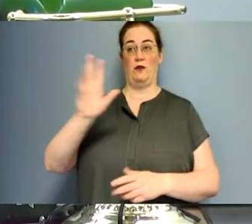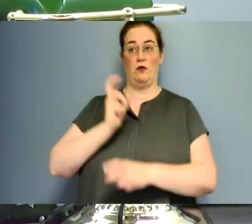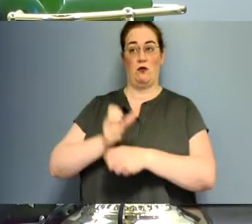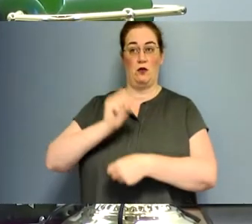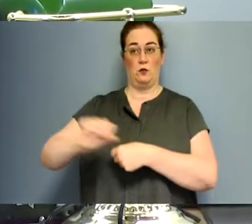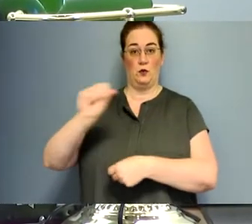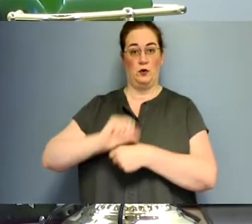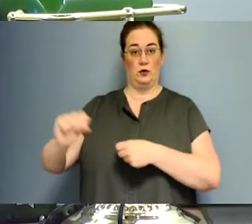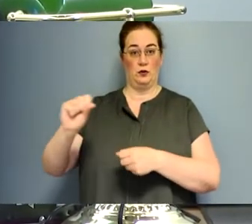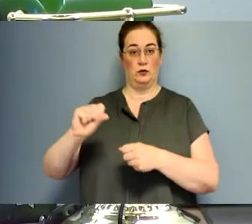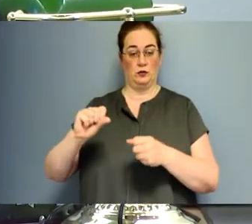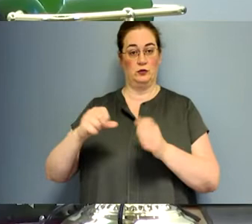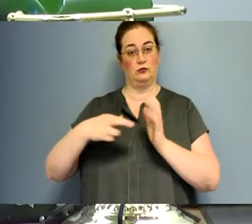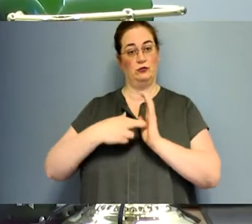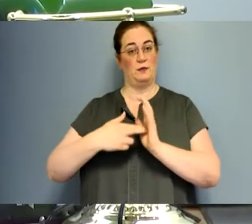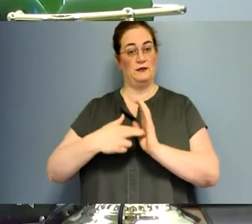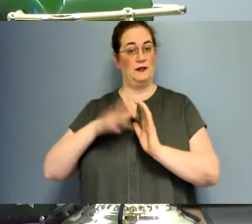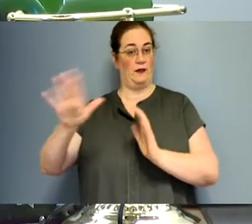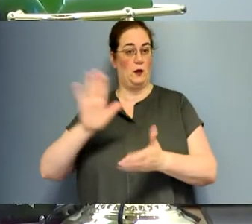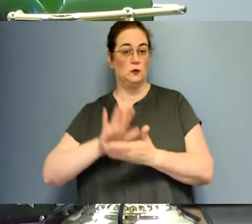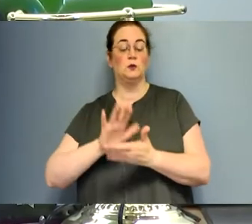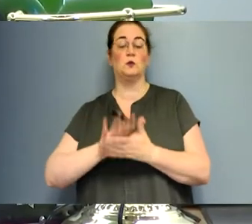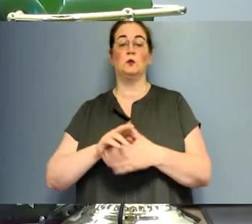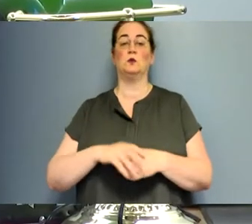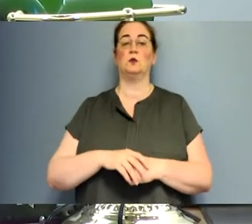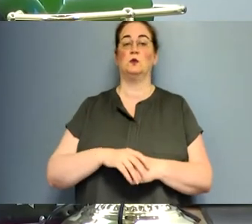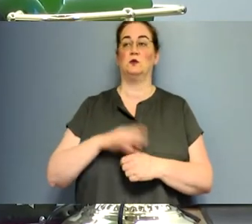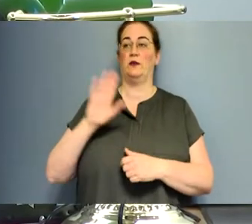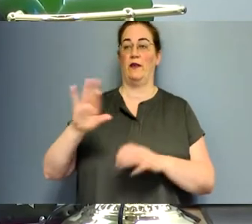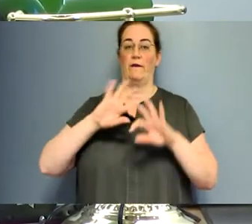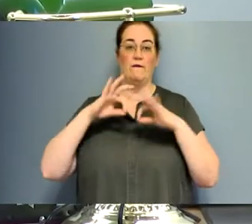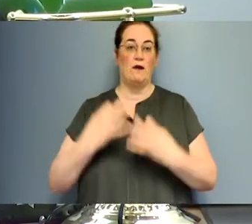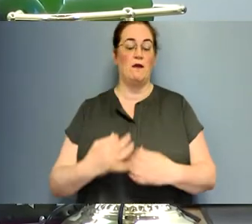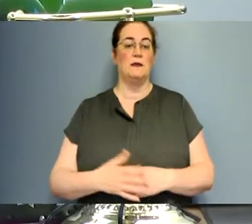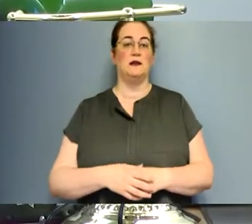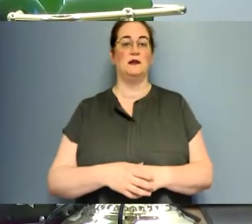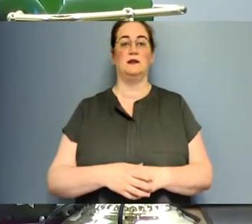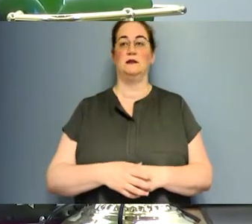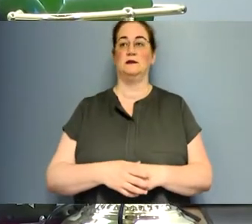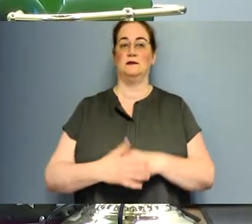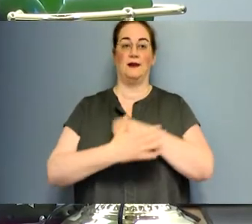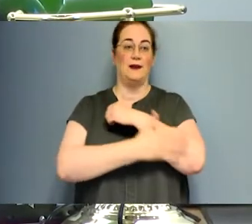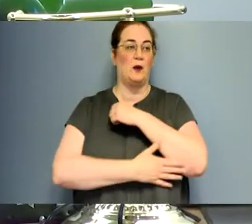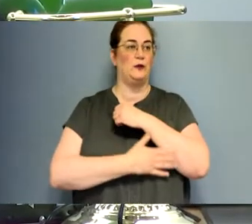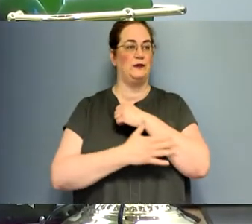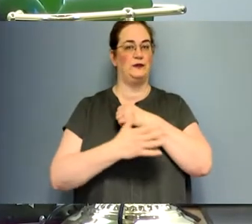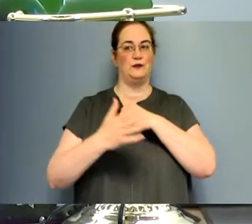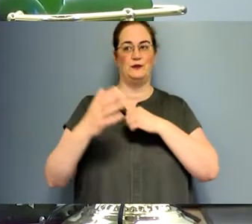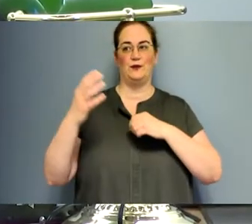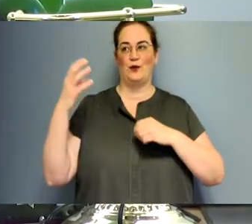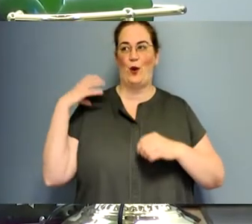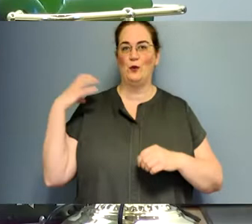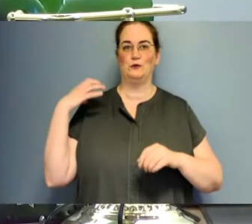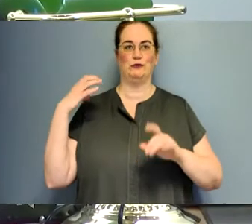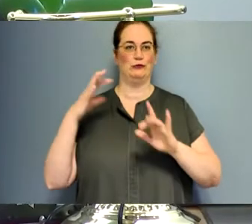in representing their schools, their families, their counties, their coaches, et cetera,